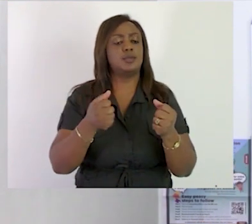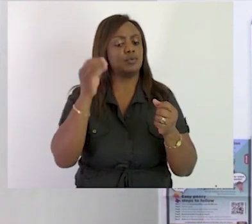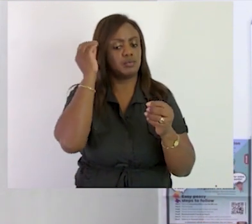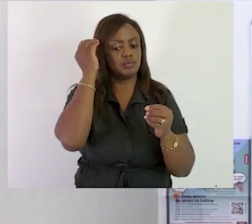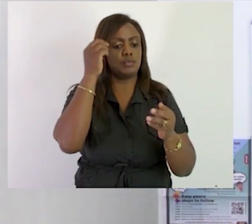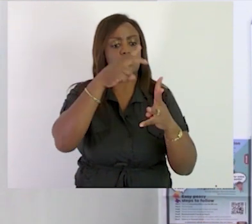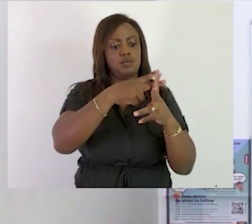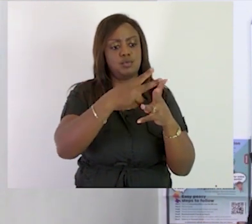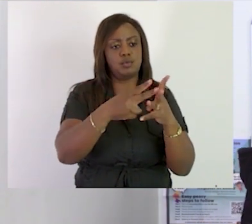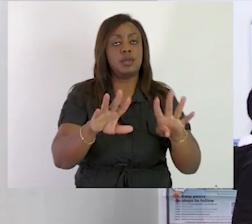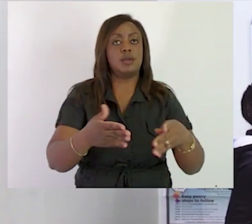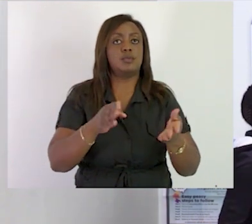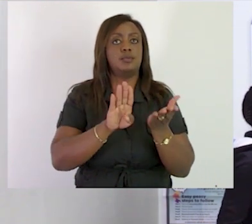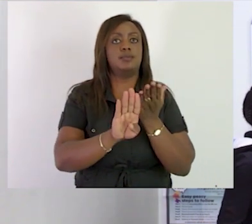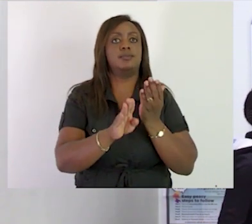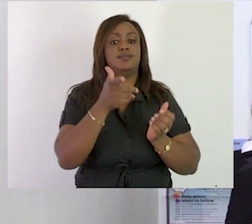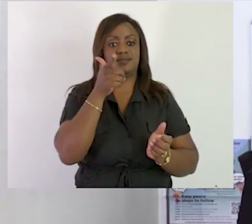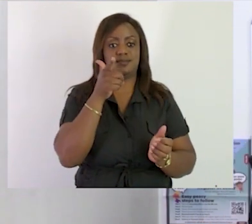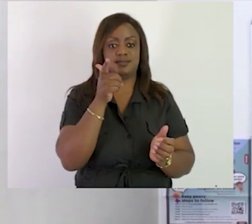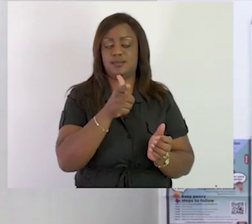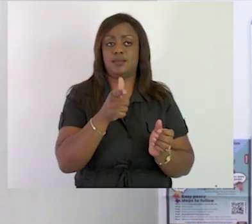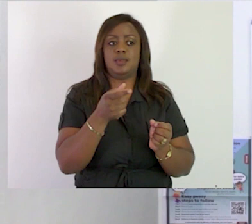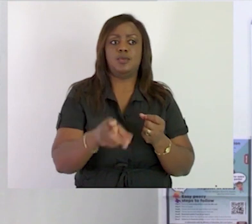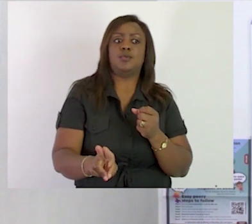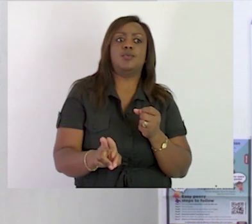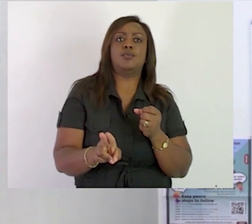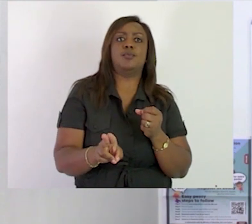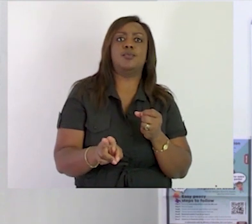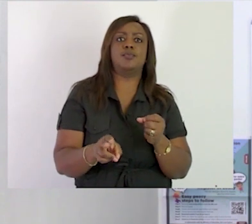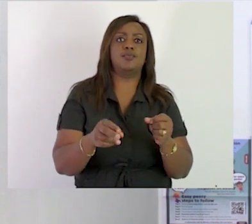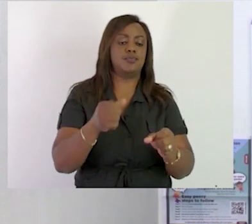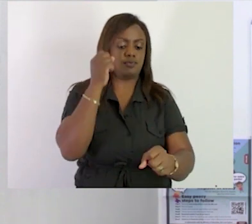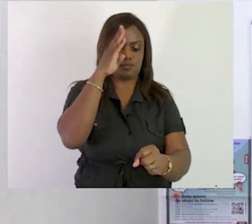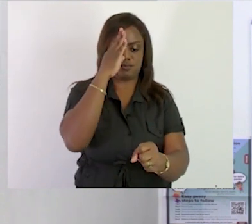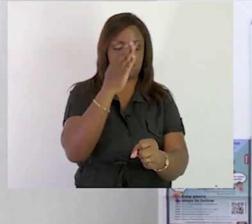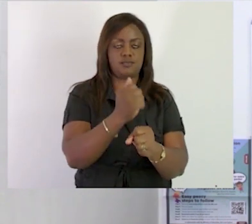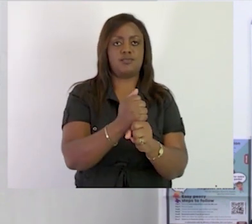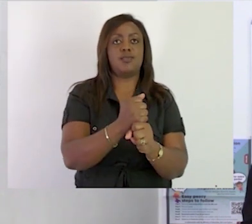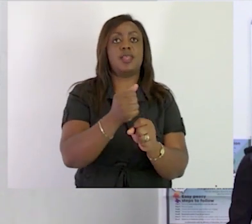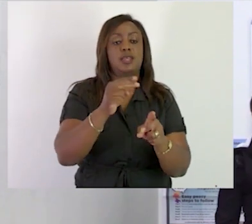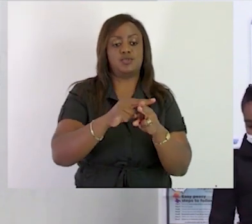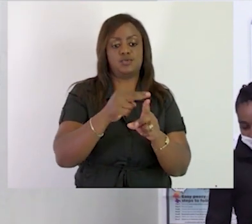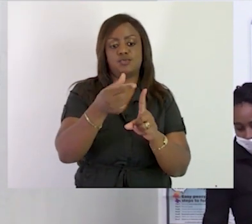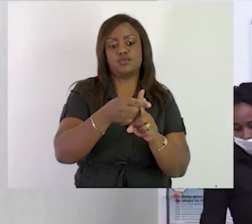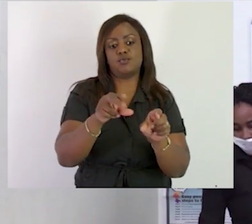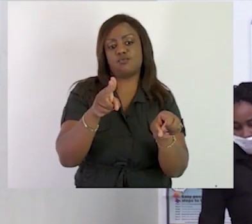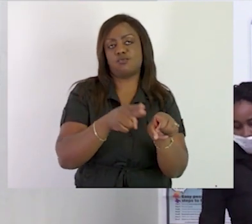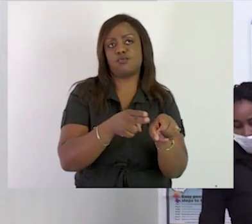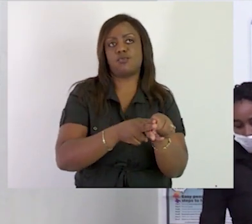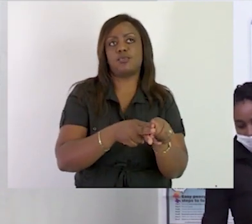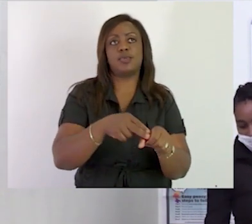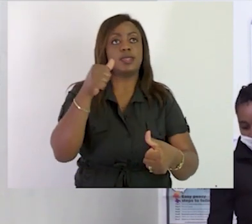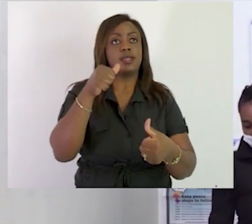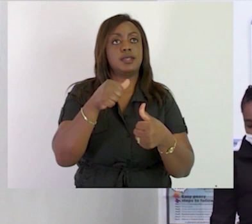maintaining sexual health, which is abstinence, faithfulness, and condom use. And the